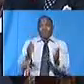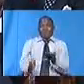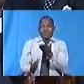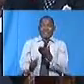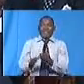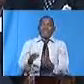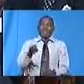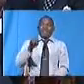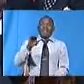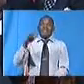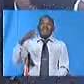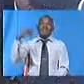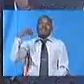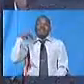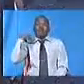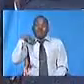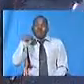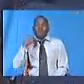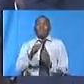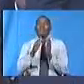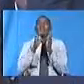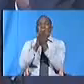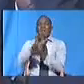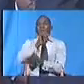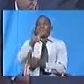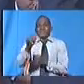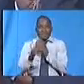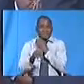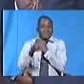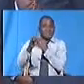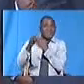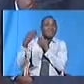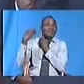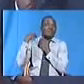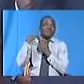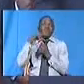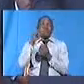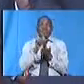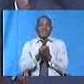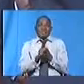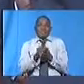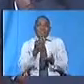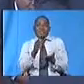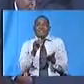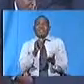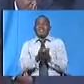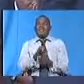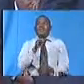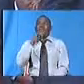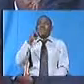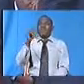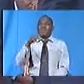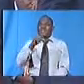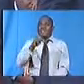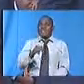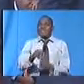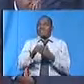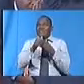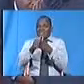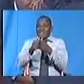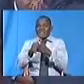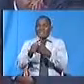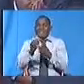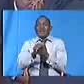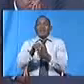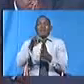Dr. Farijan was asked the same question, and his view was that that may not necessarily lead to invalidation of